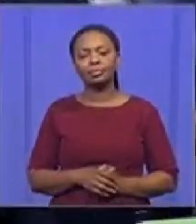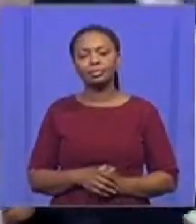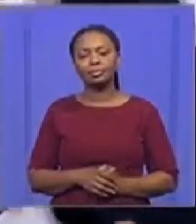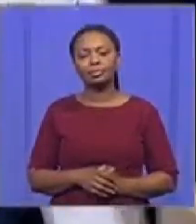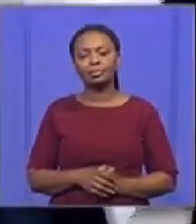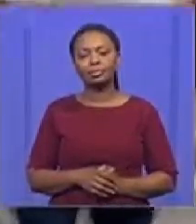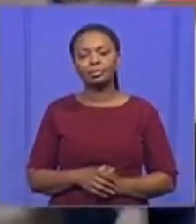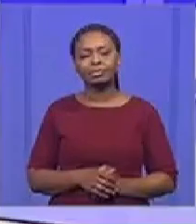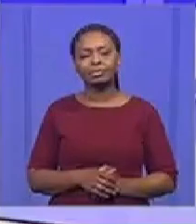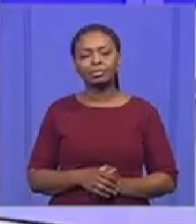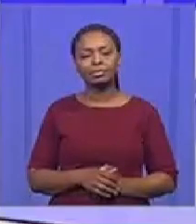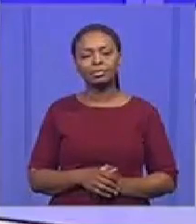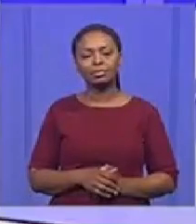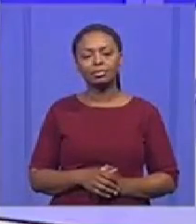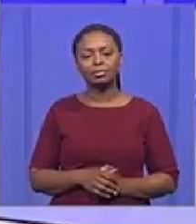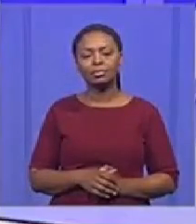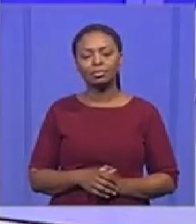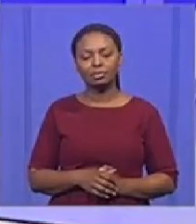Pretoria.